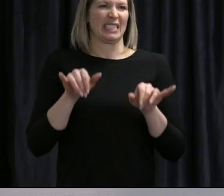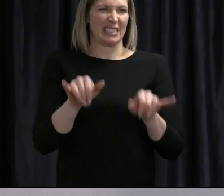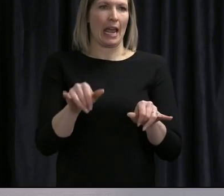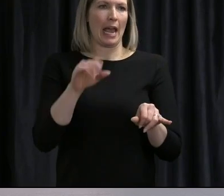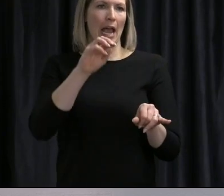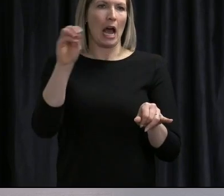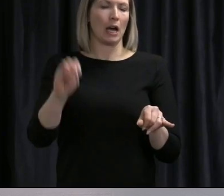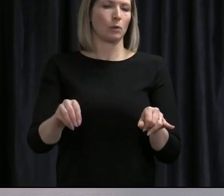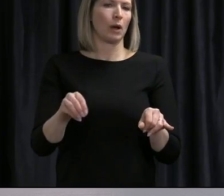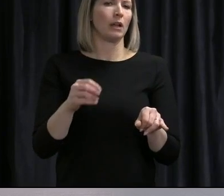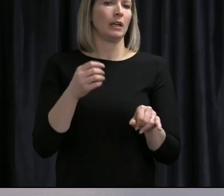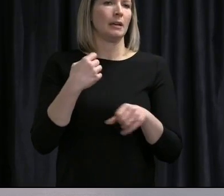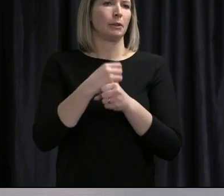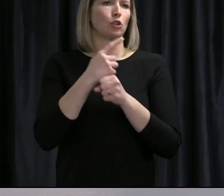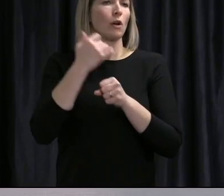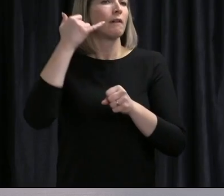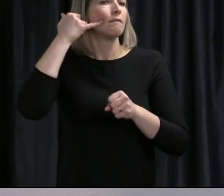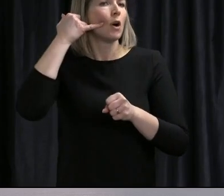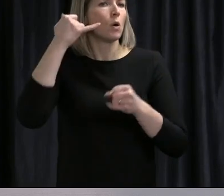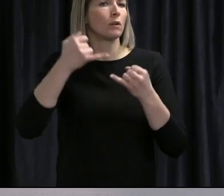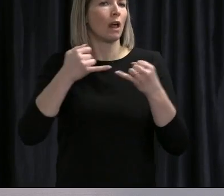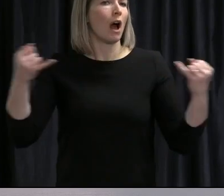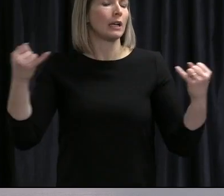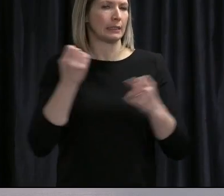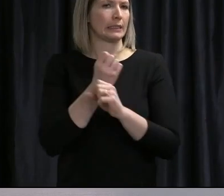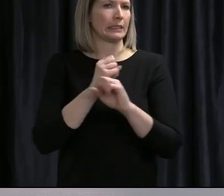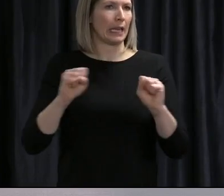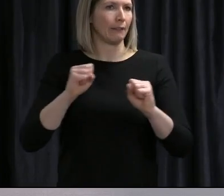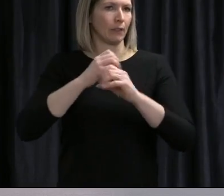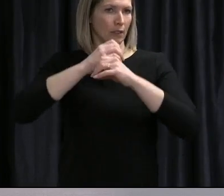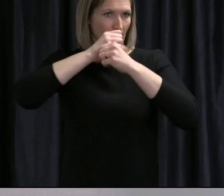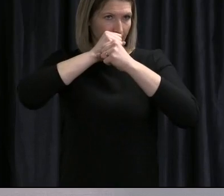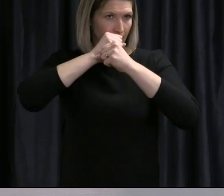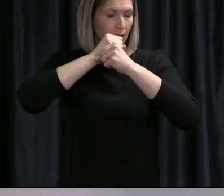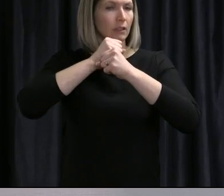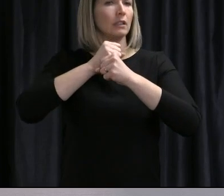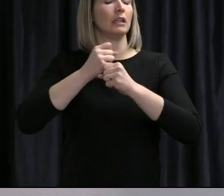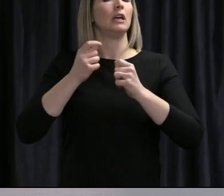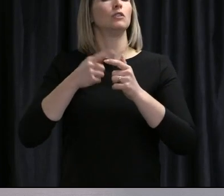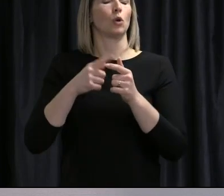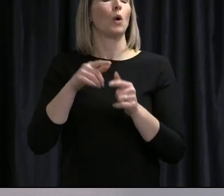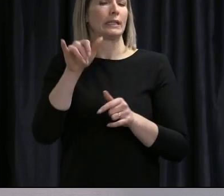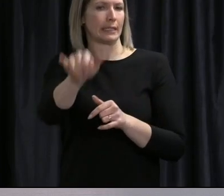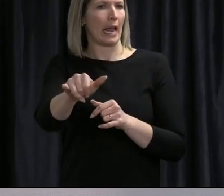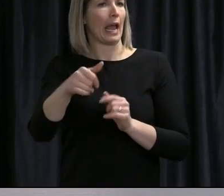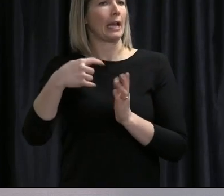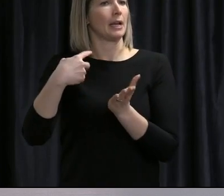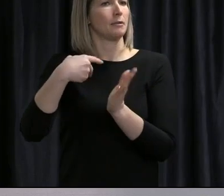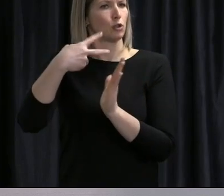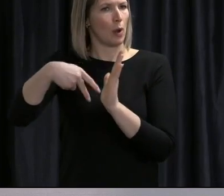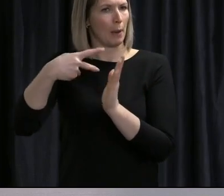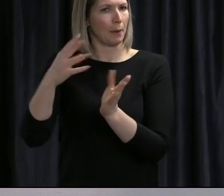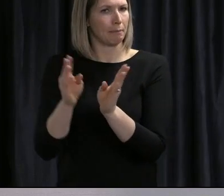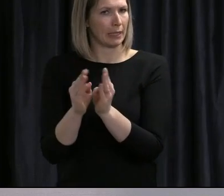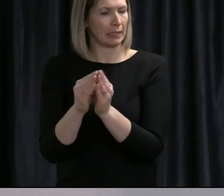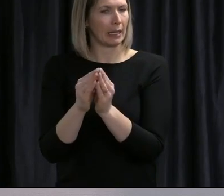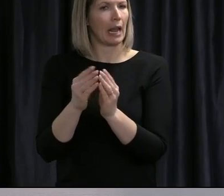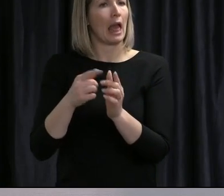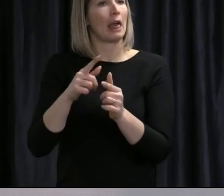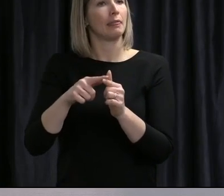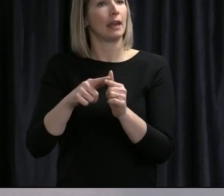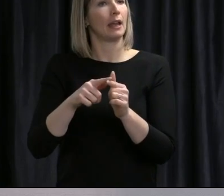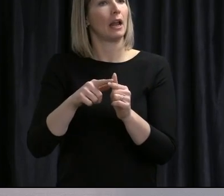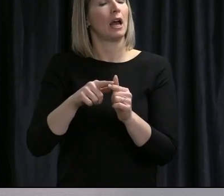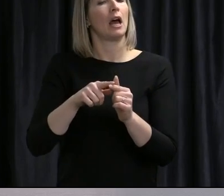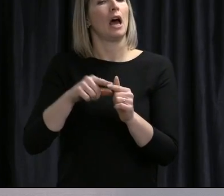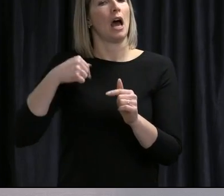that is what we did. And immediately when the call was over, we came back to St. John's on late Friday, early